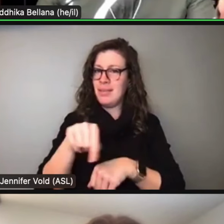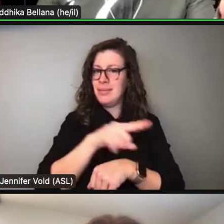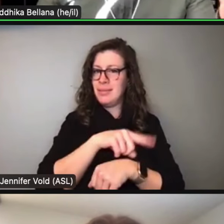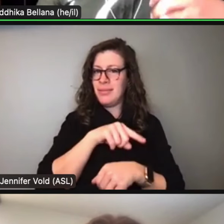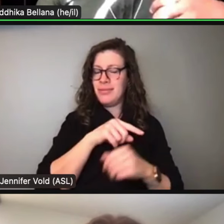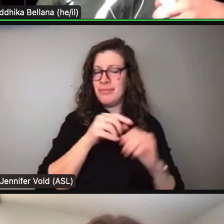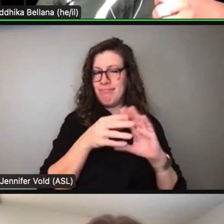longer.